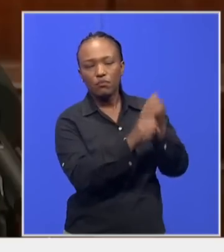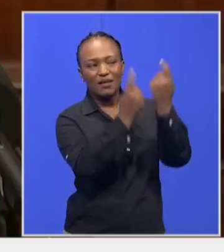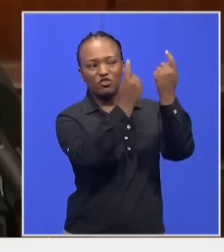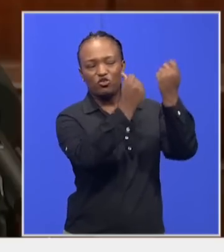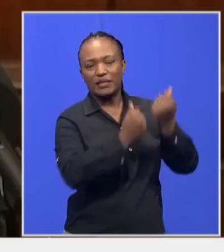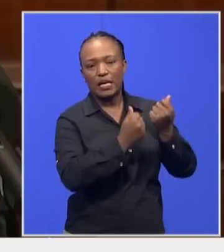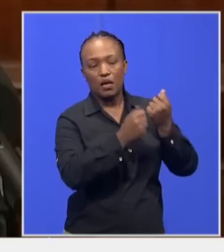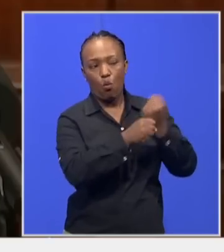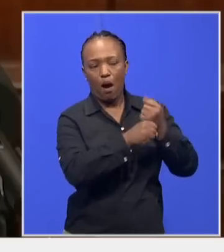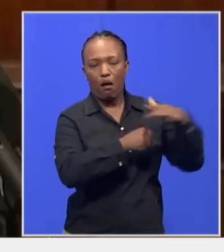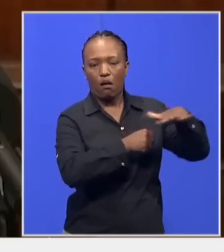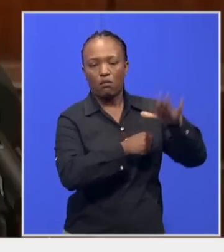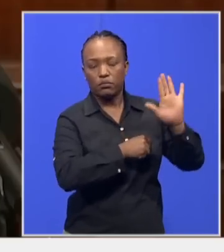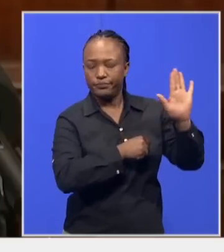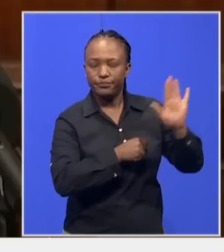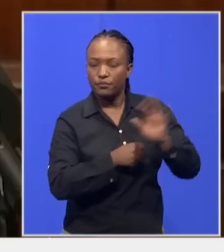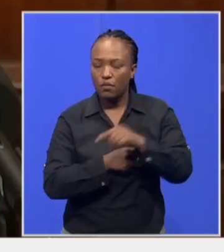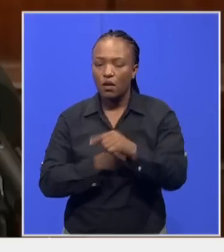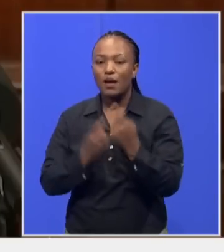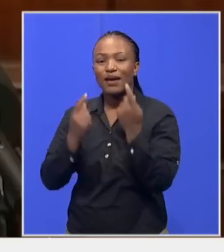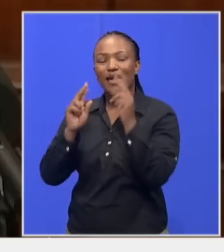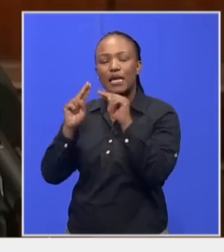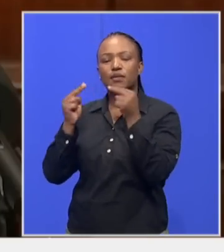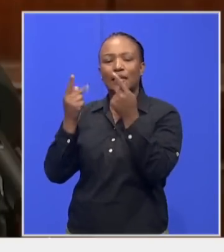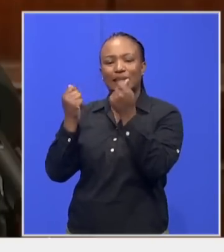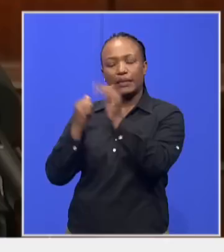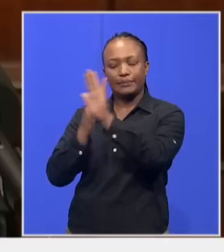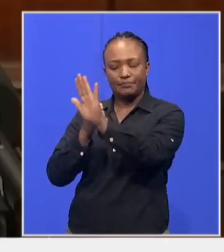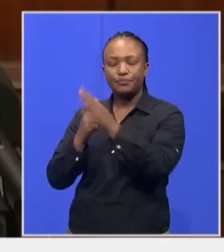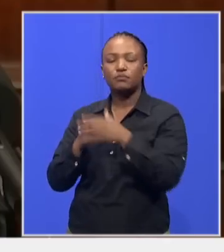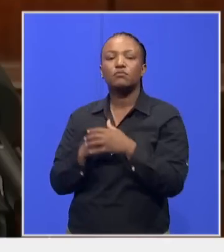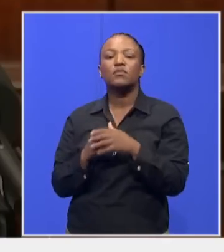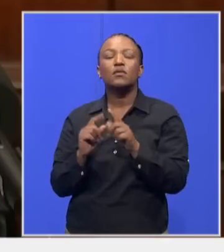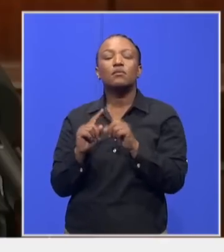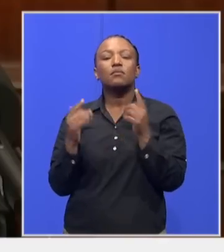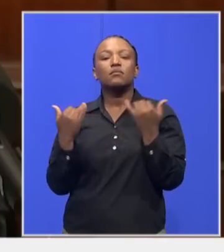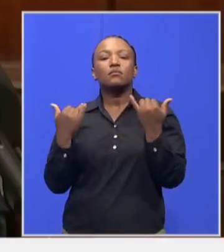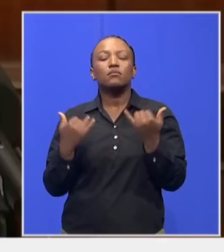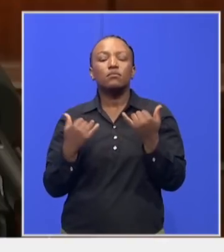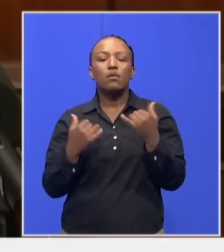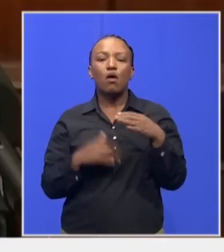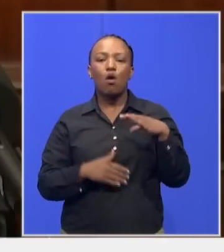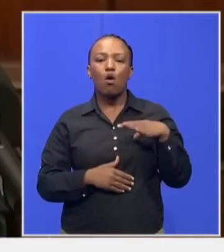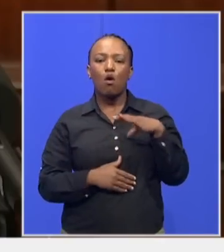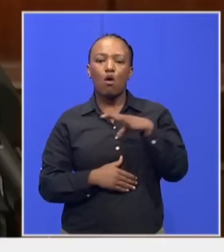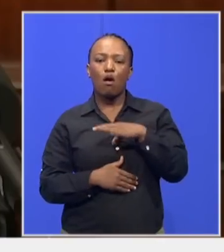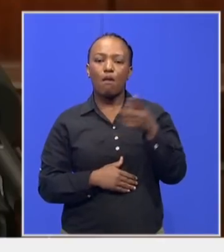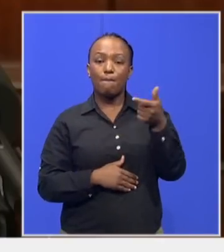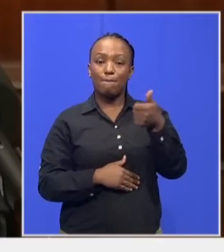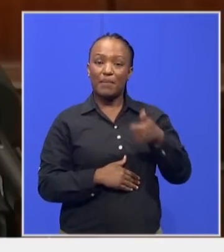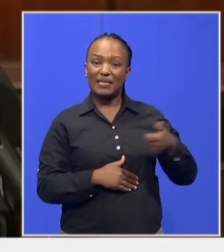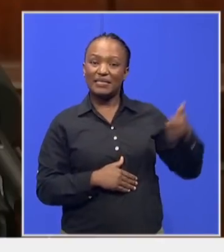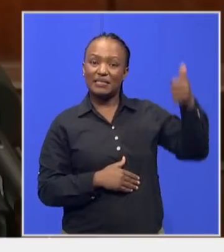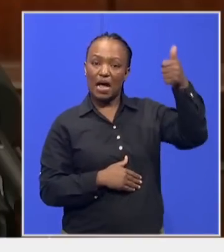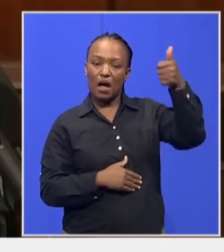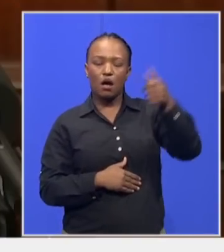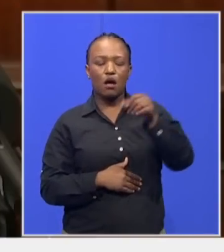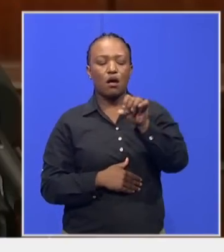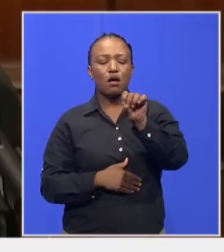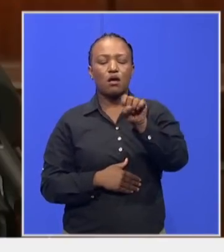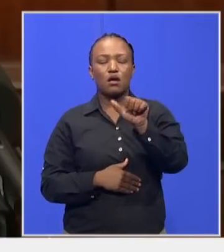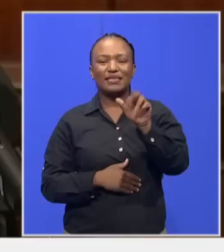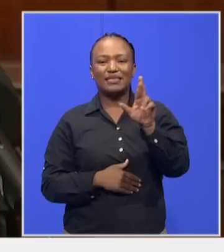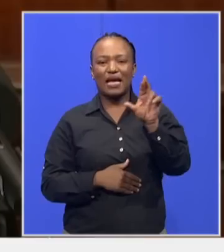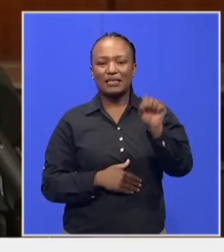we are able to show you the other side, that the Commissioner of the Reserve Bank of SARS would have given us